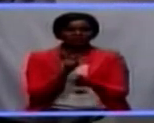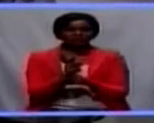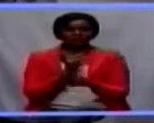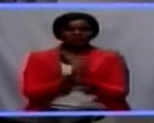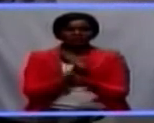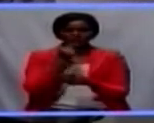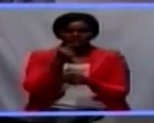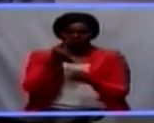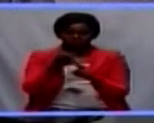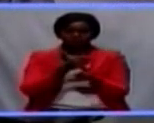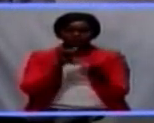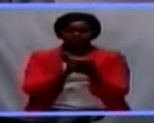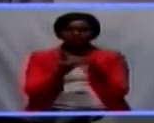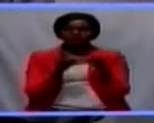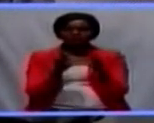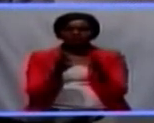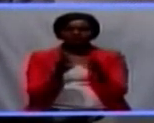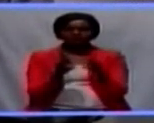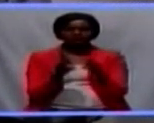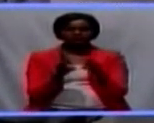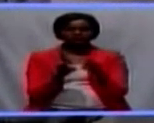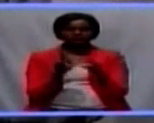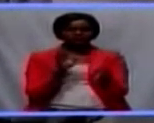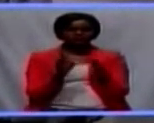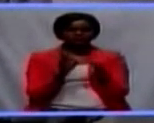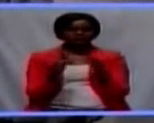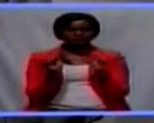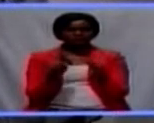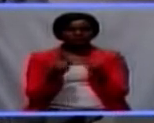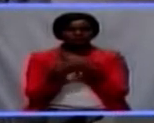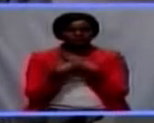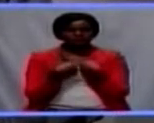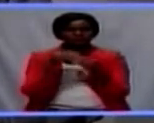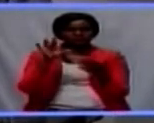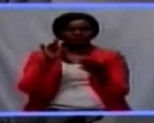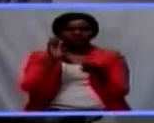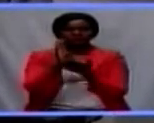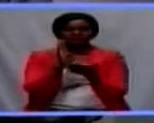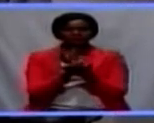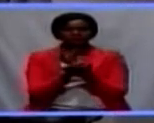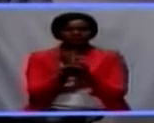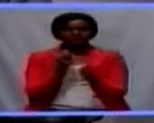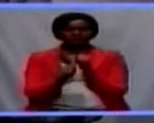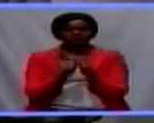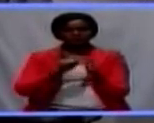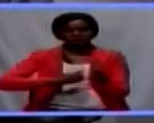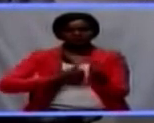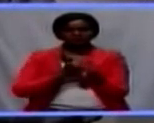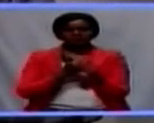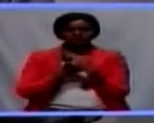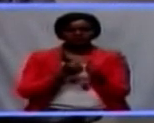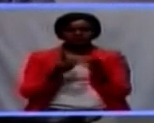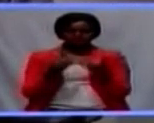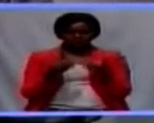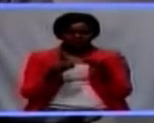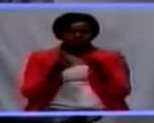out of this debt stock, we may get this. But if we can get 8 billion, okay, which is our ultimate target, and at the rate we are